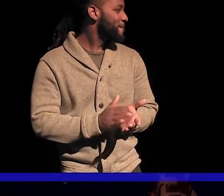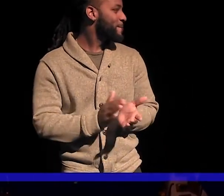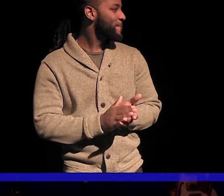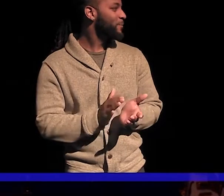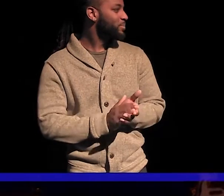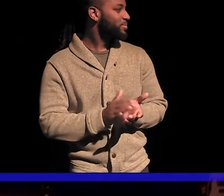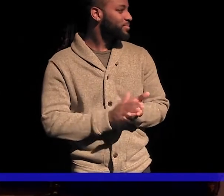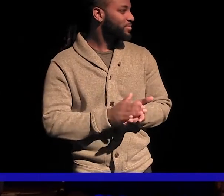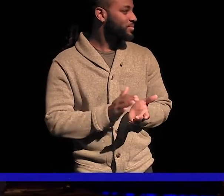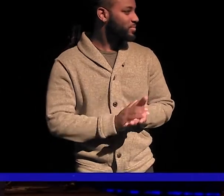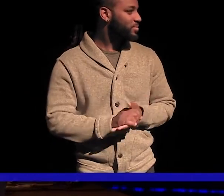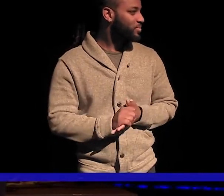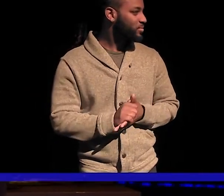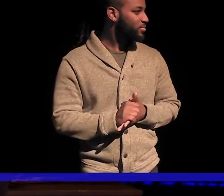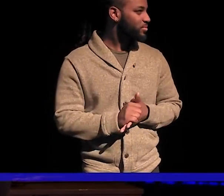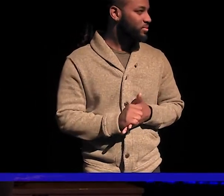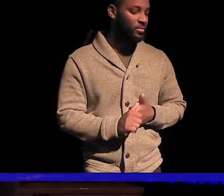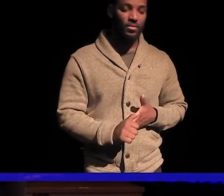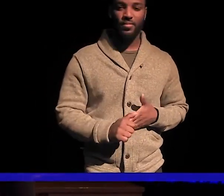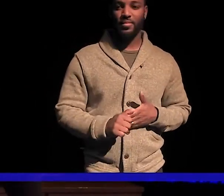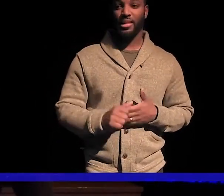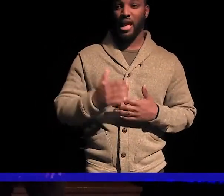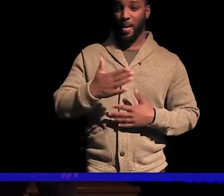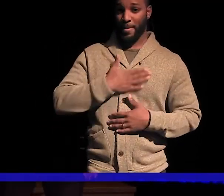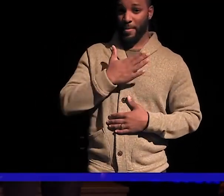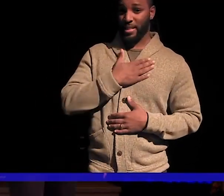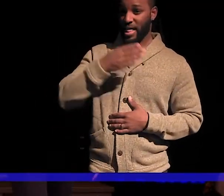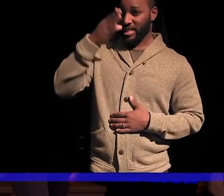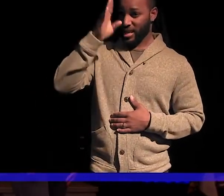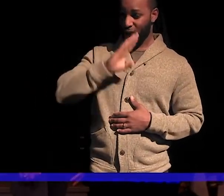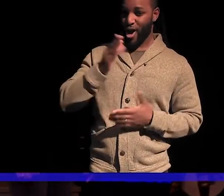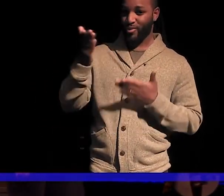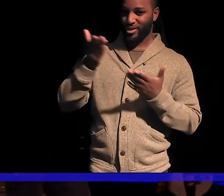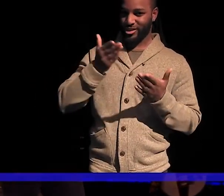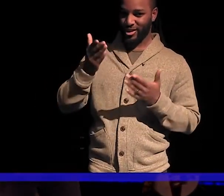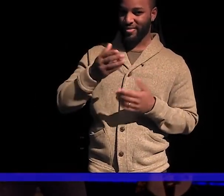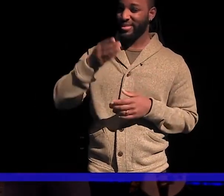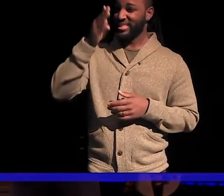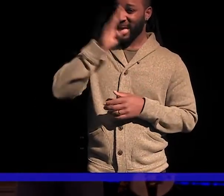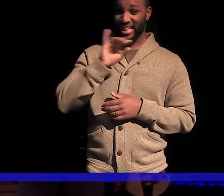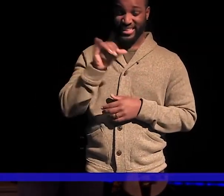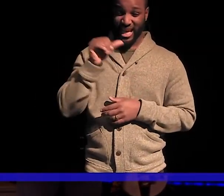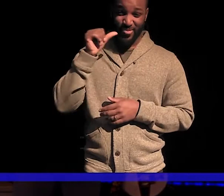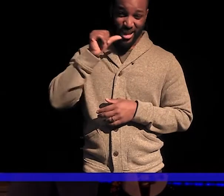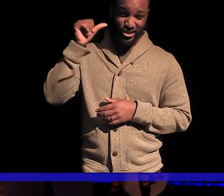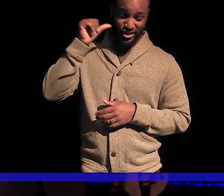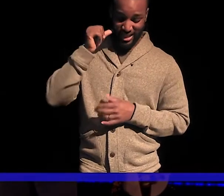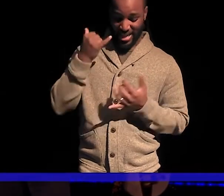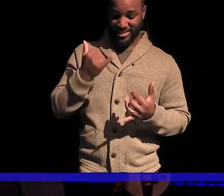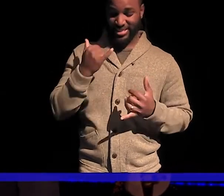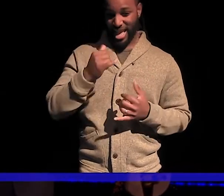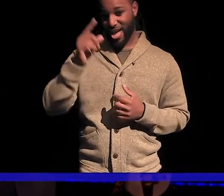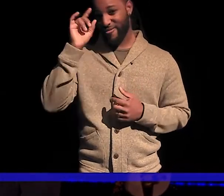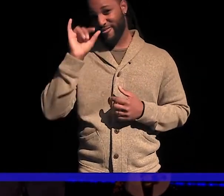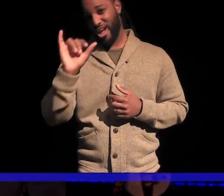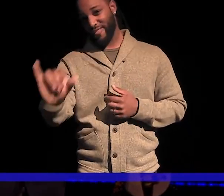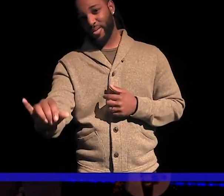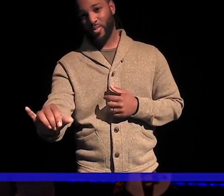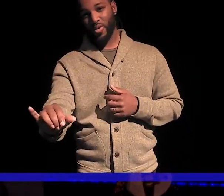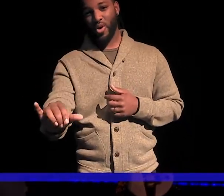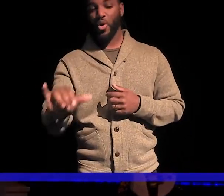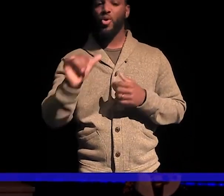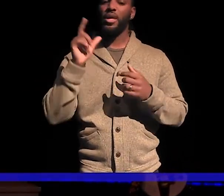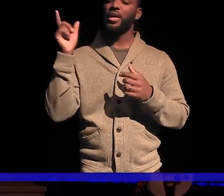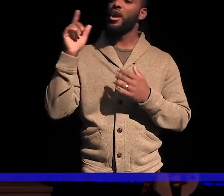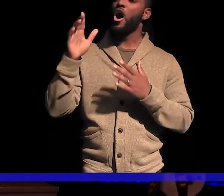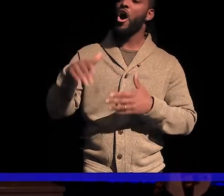Amen. We're glad that the God that we serve is a God that's the same yesterday, today, and forevermore, who